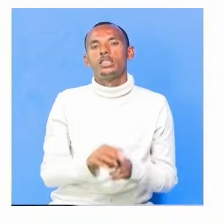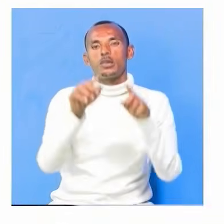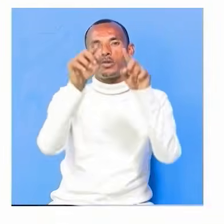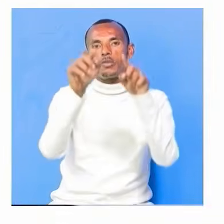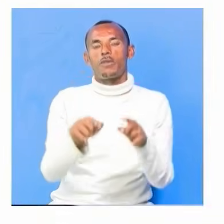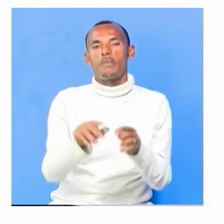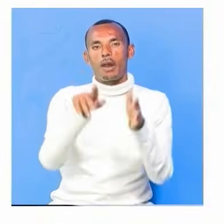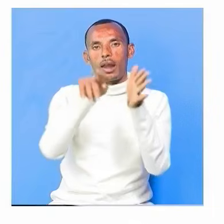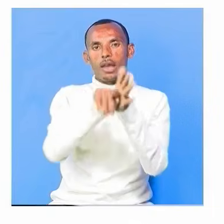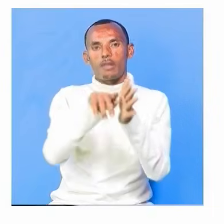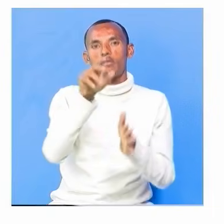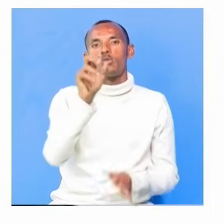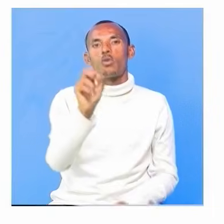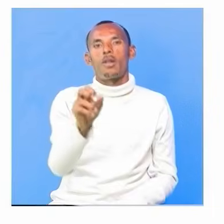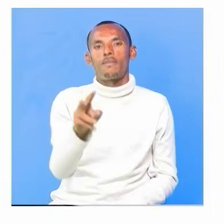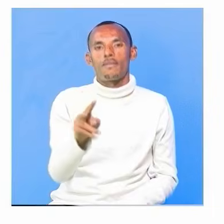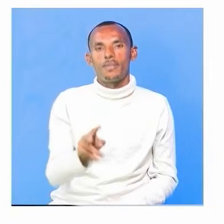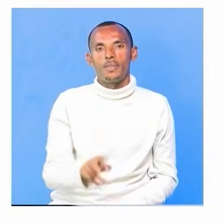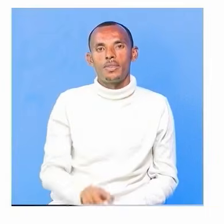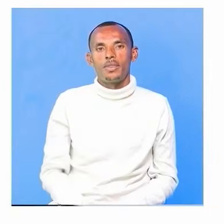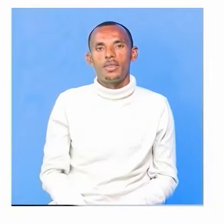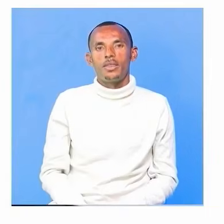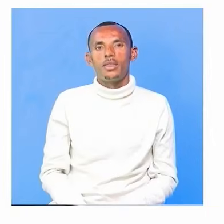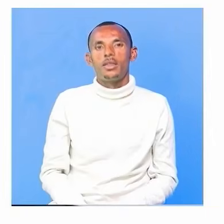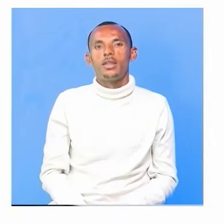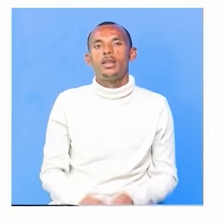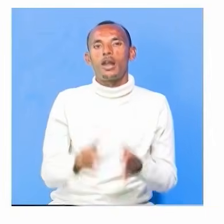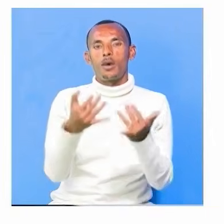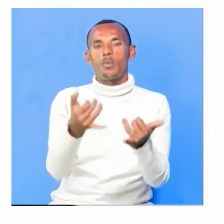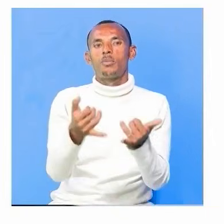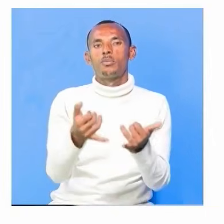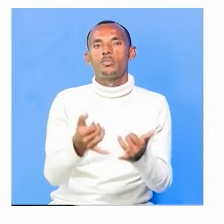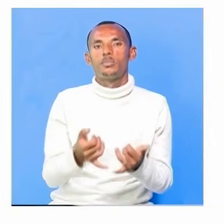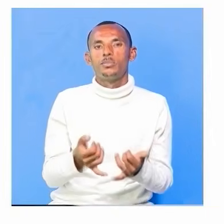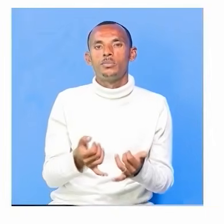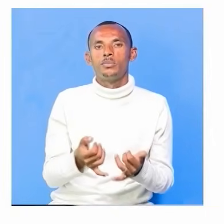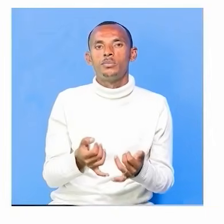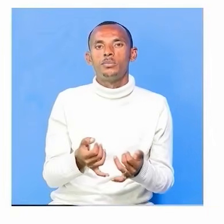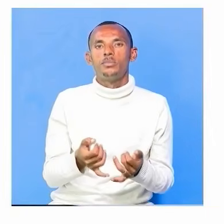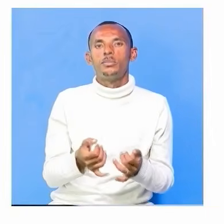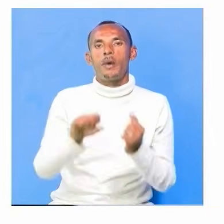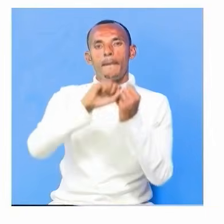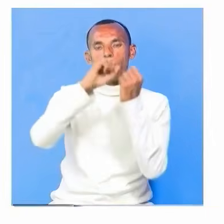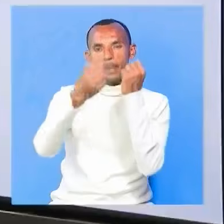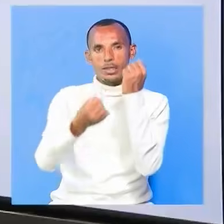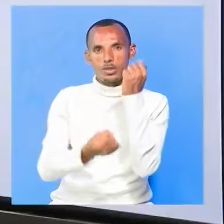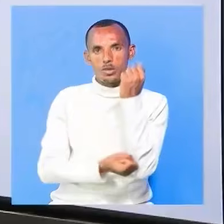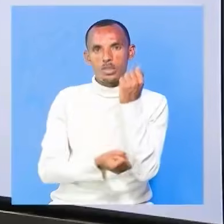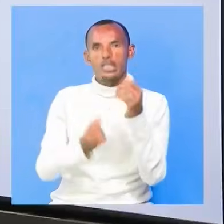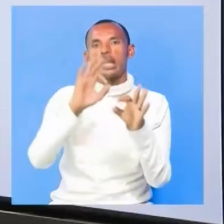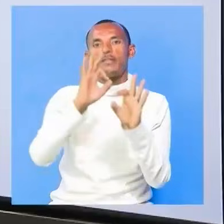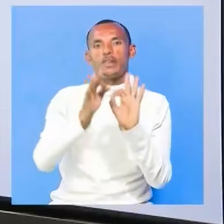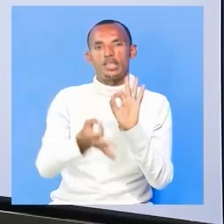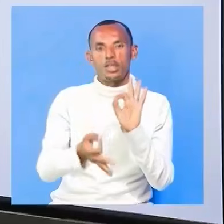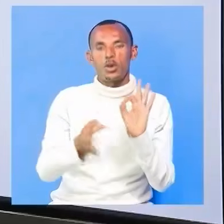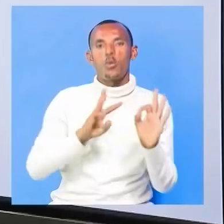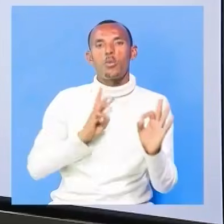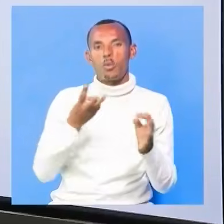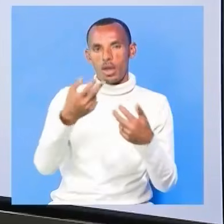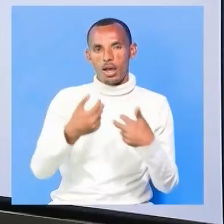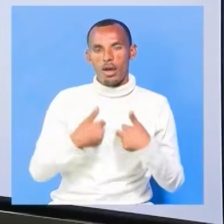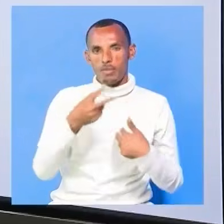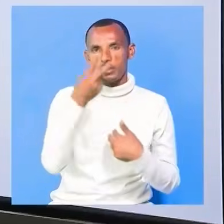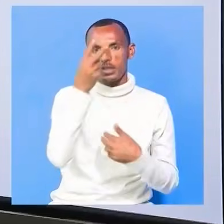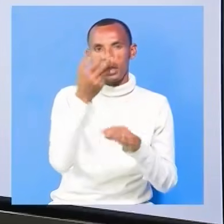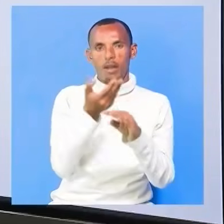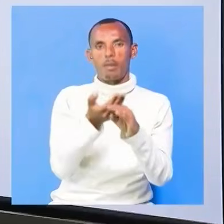the absolute value of negative 12, right? So now based on the definition that we